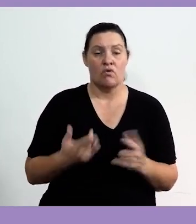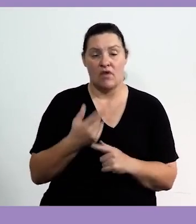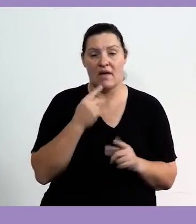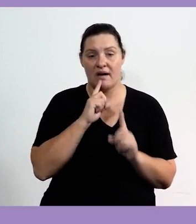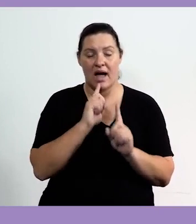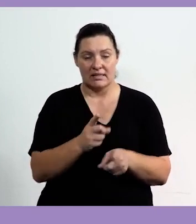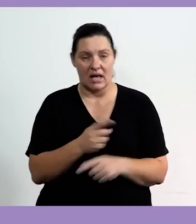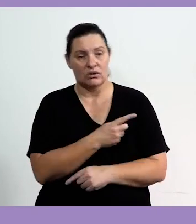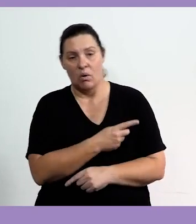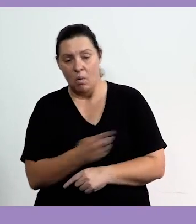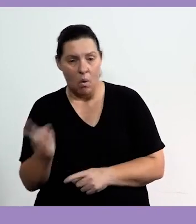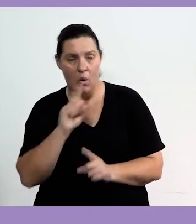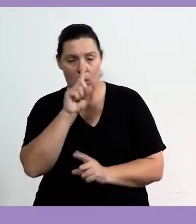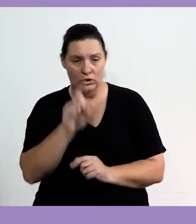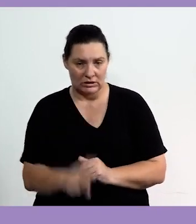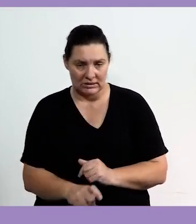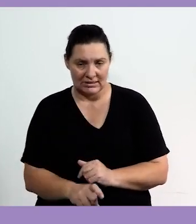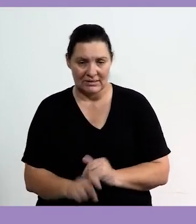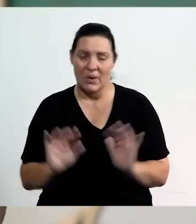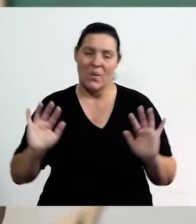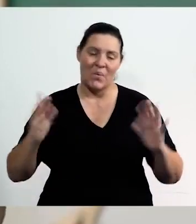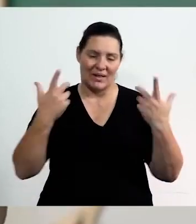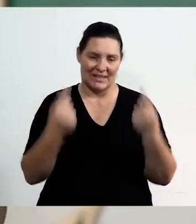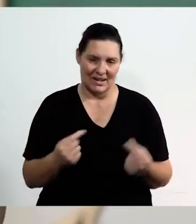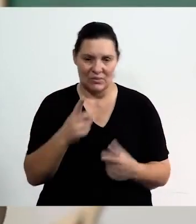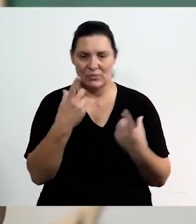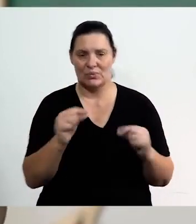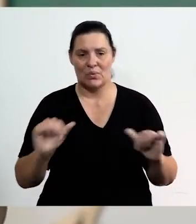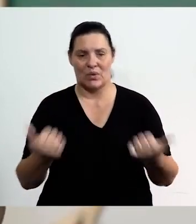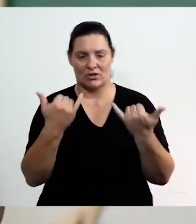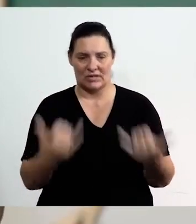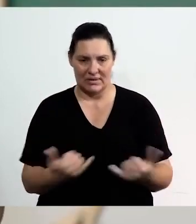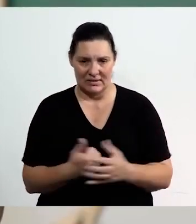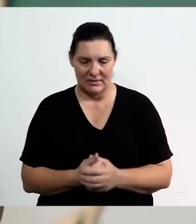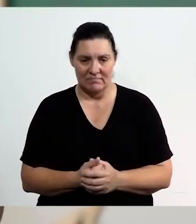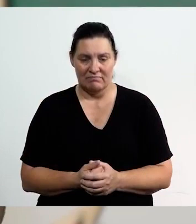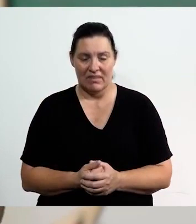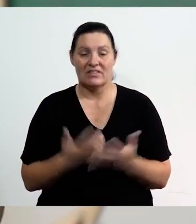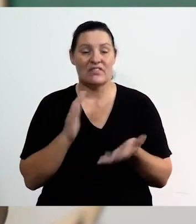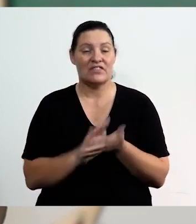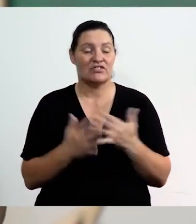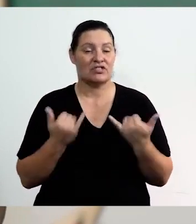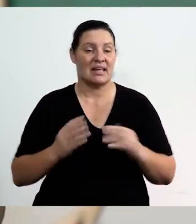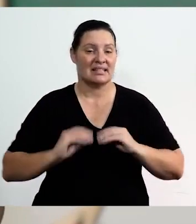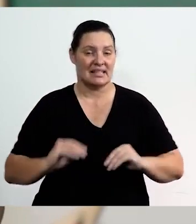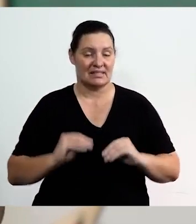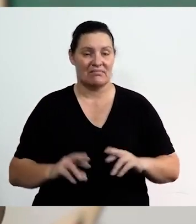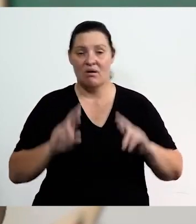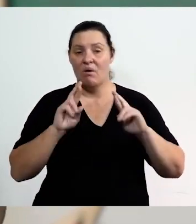if you had the answers to all these questions, well done to you. You did great today. That is it for